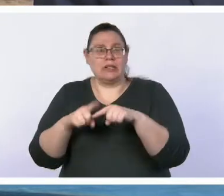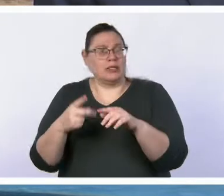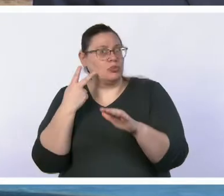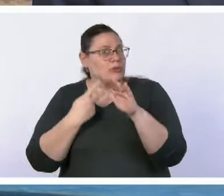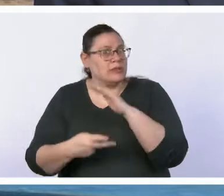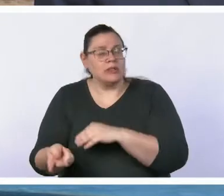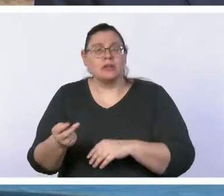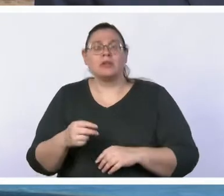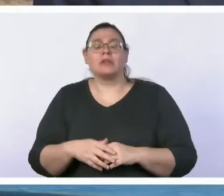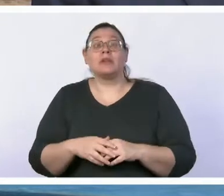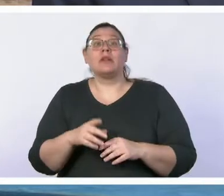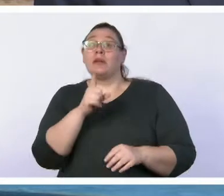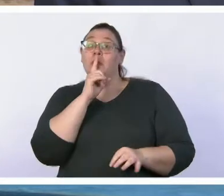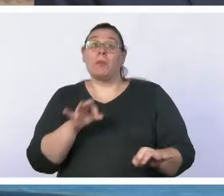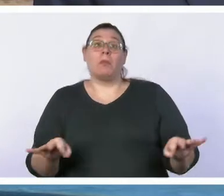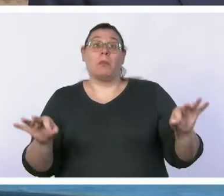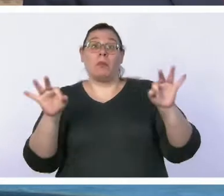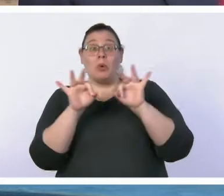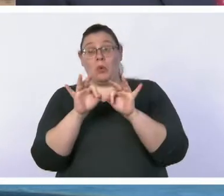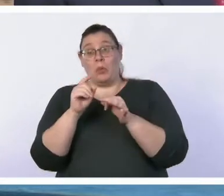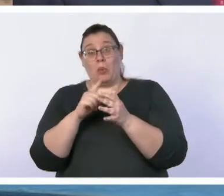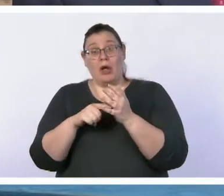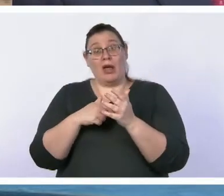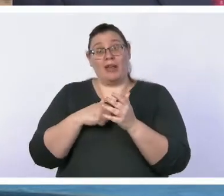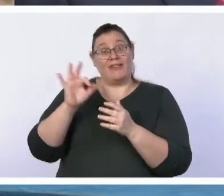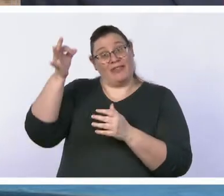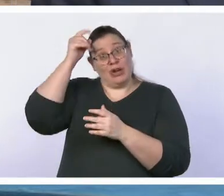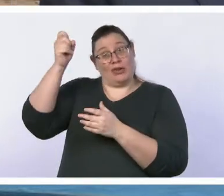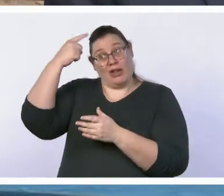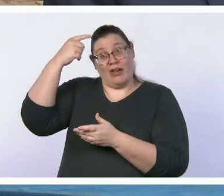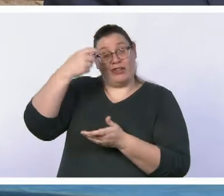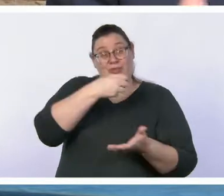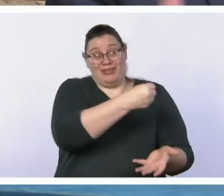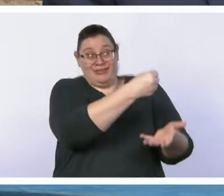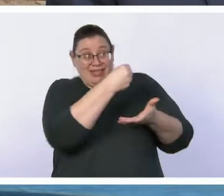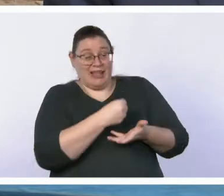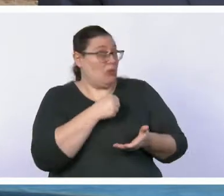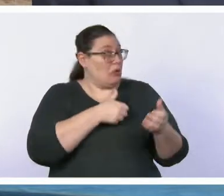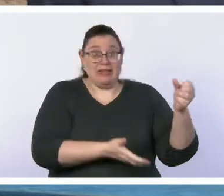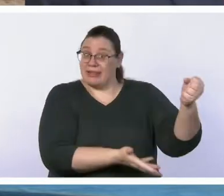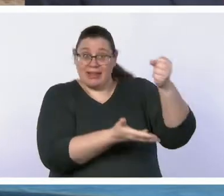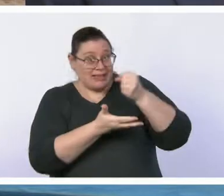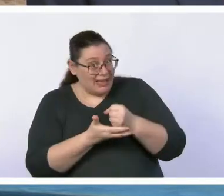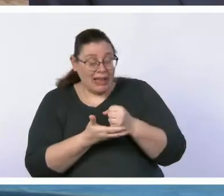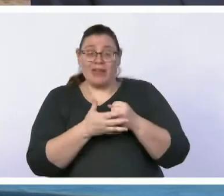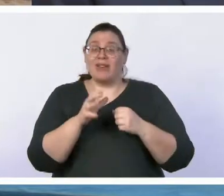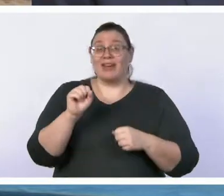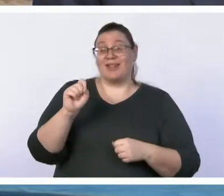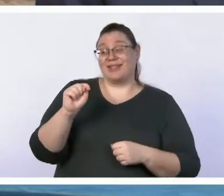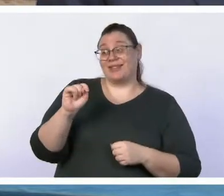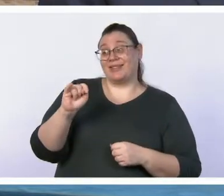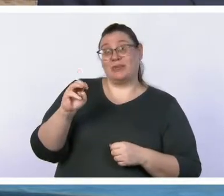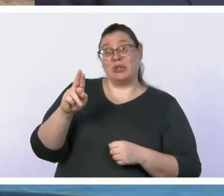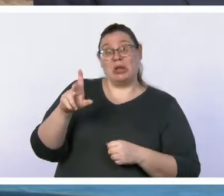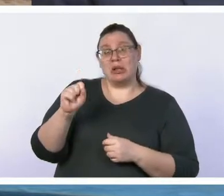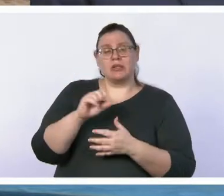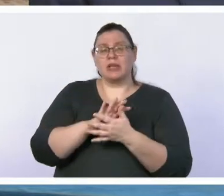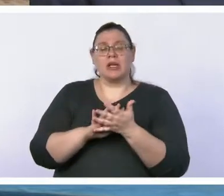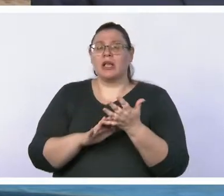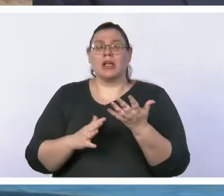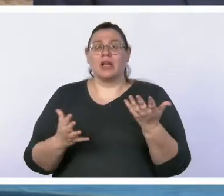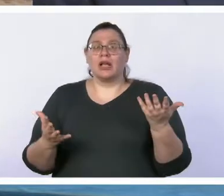what support we may get or not get from the federal government in terms of stimulus and other things,